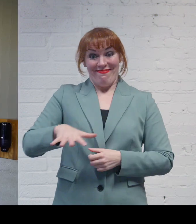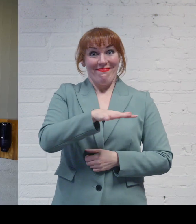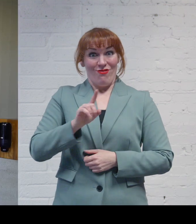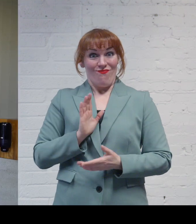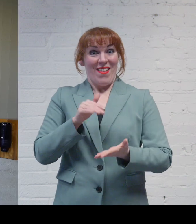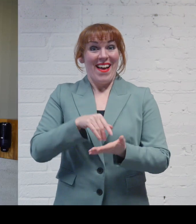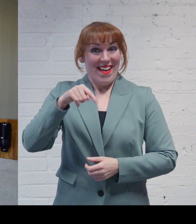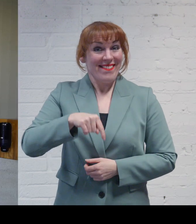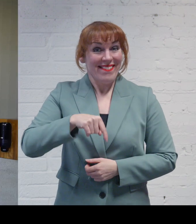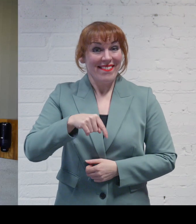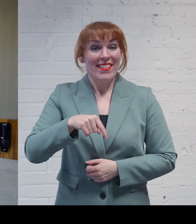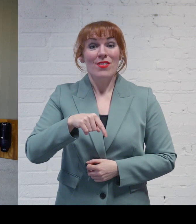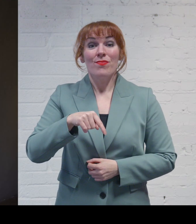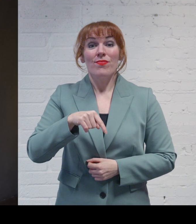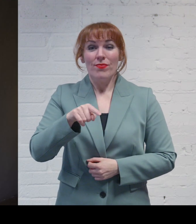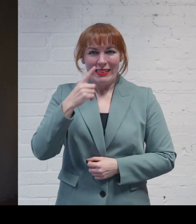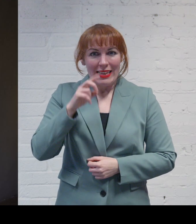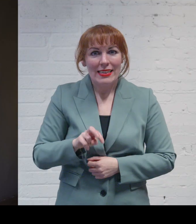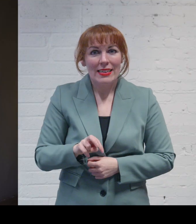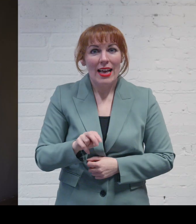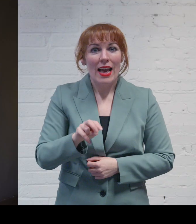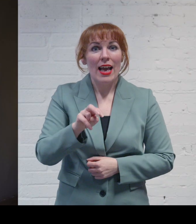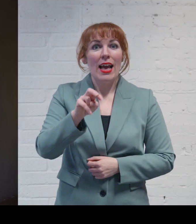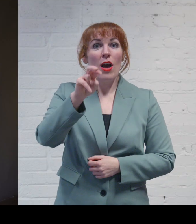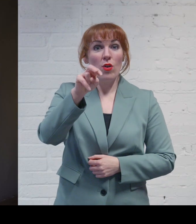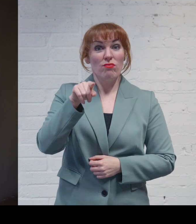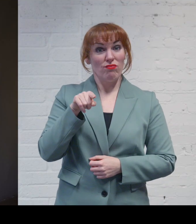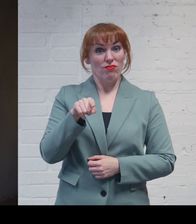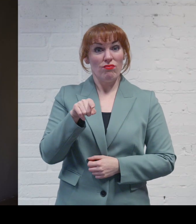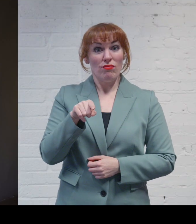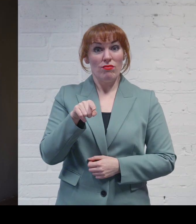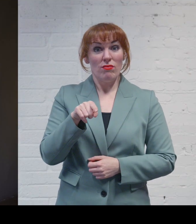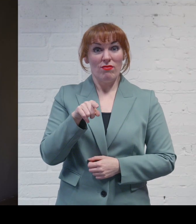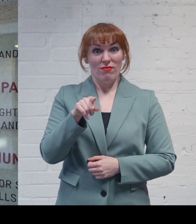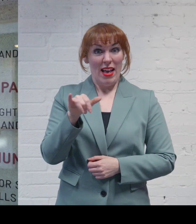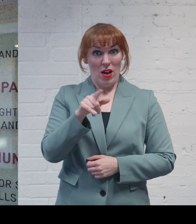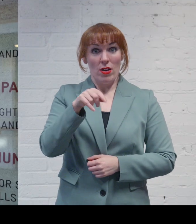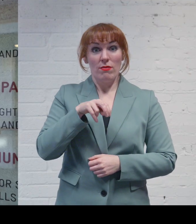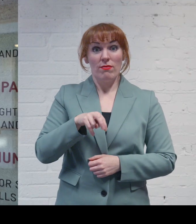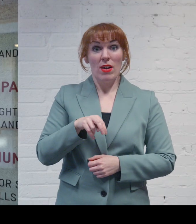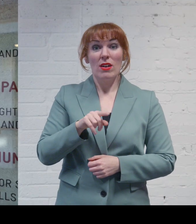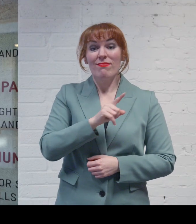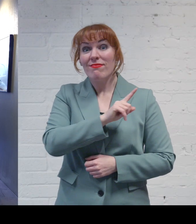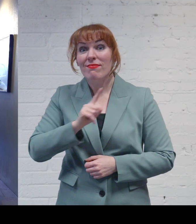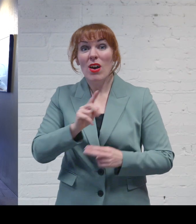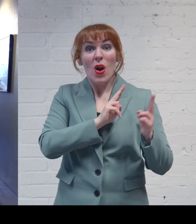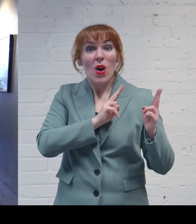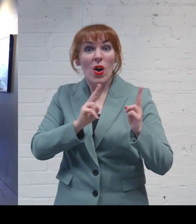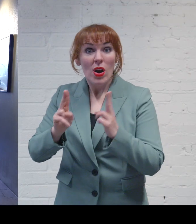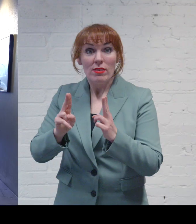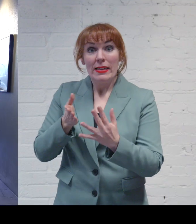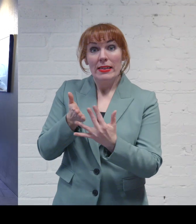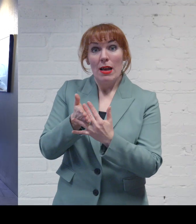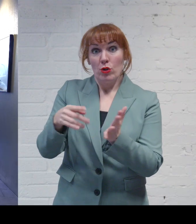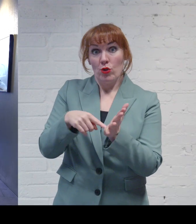Returning to the foyer area, you should cross the foyer area in front of the stairway and you will come to the corridor containing the